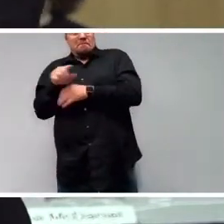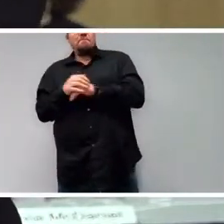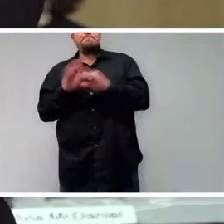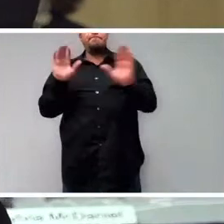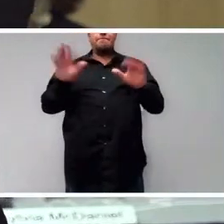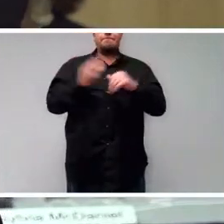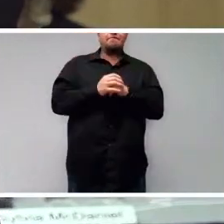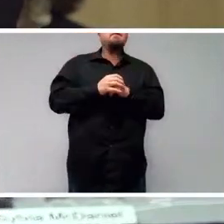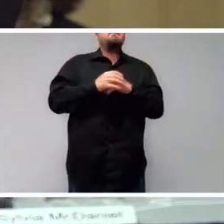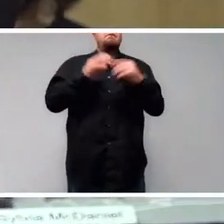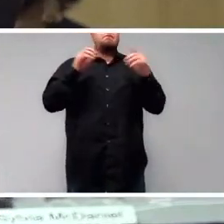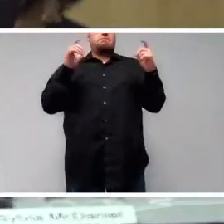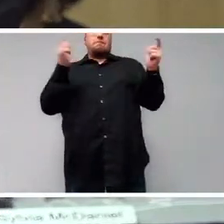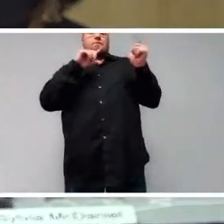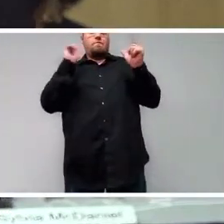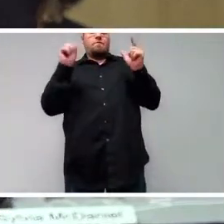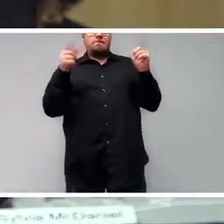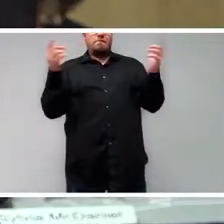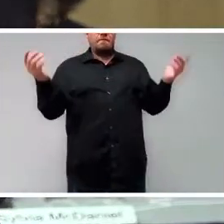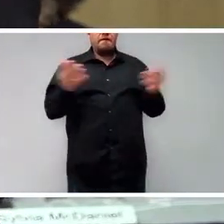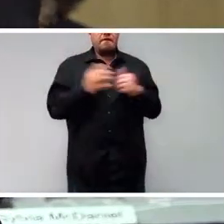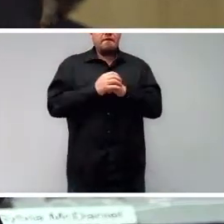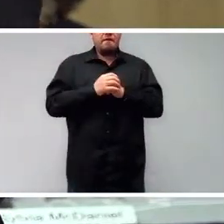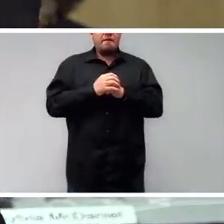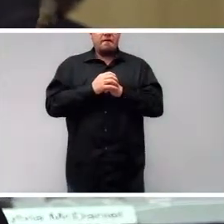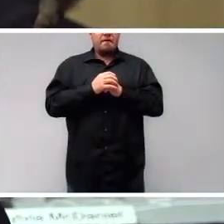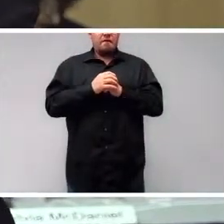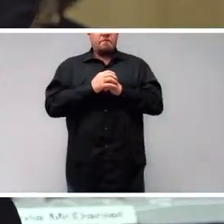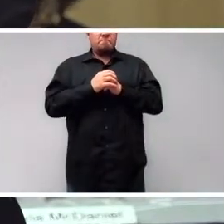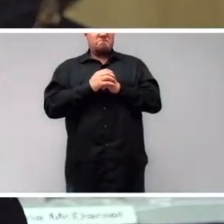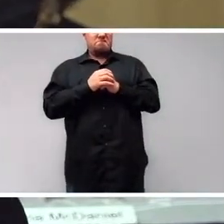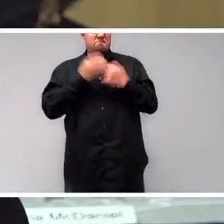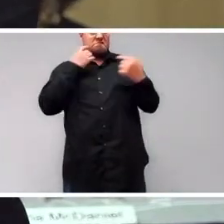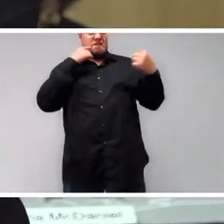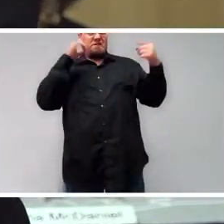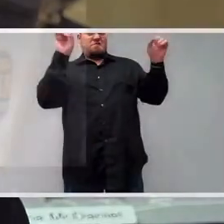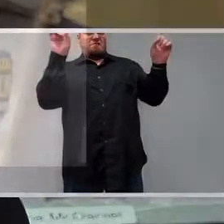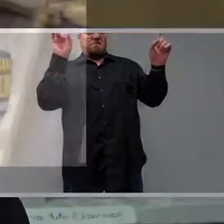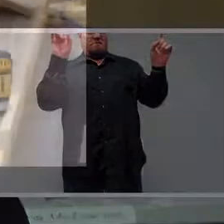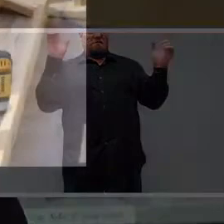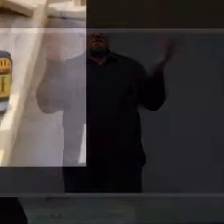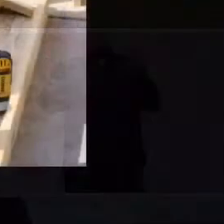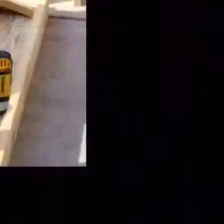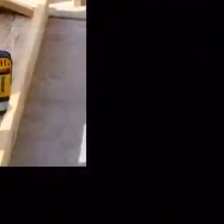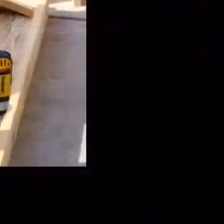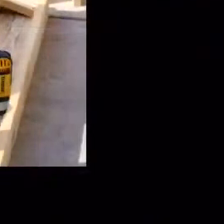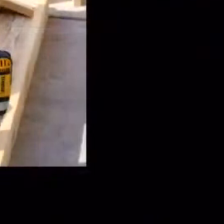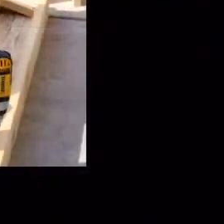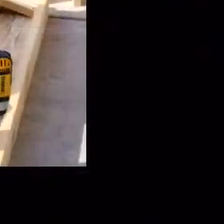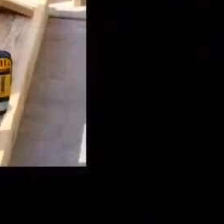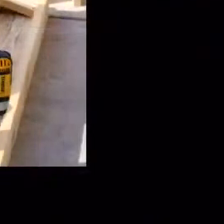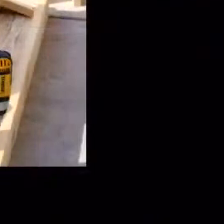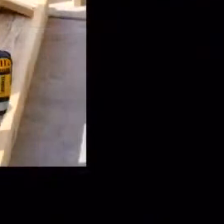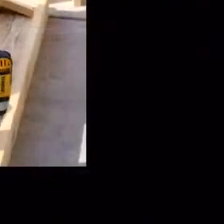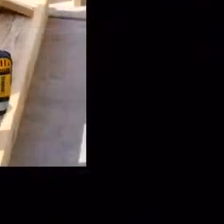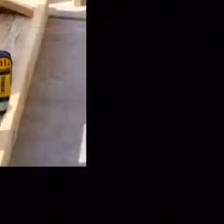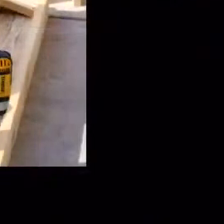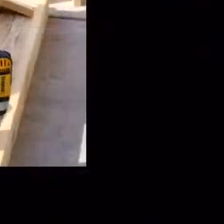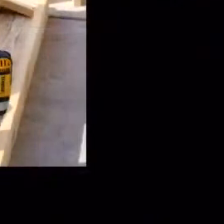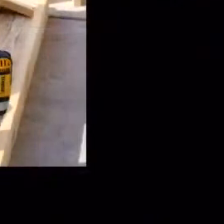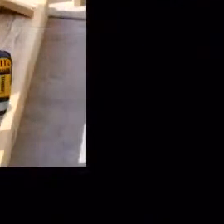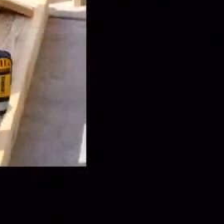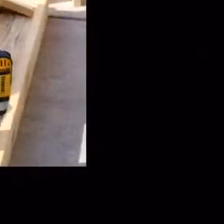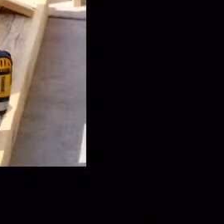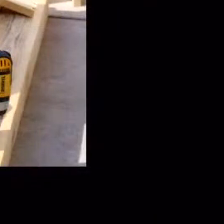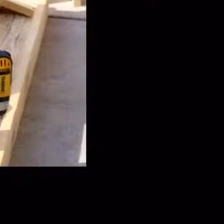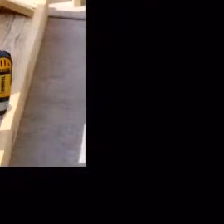So the big question is it working? What's the return on investment? And being in the public sector, I now feel like I